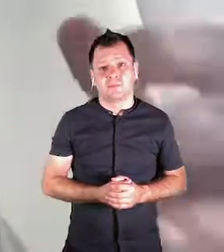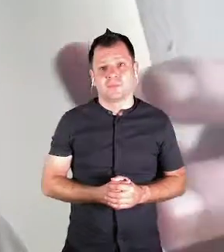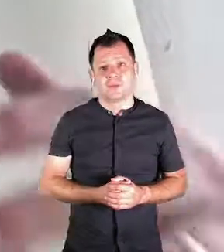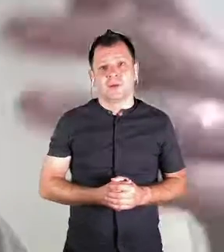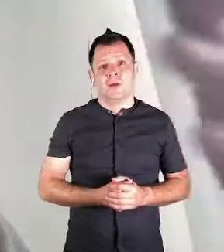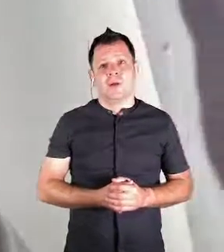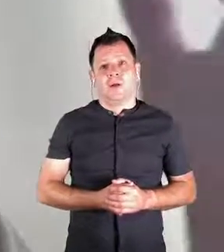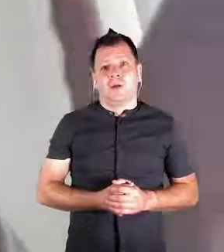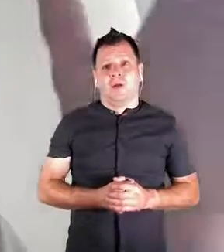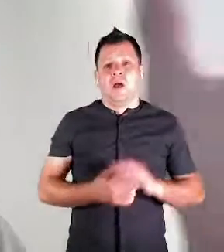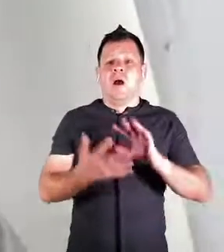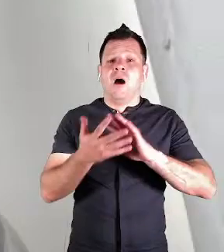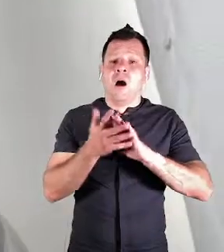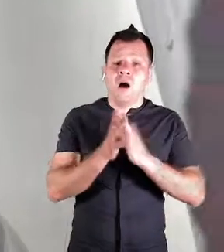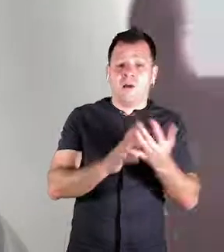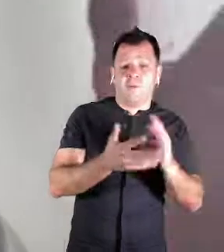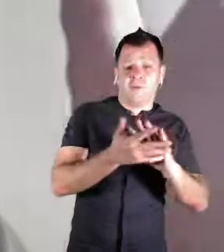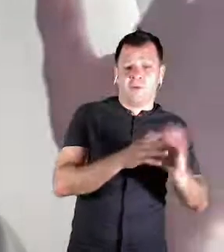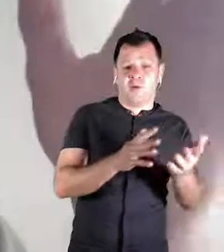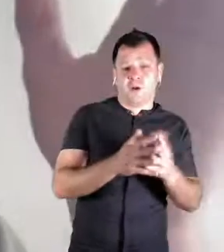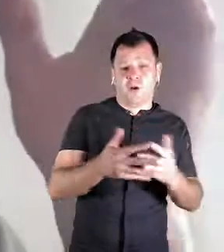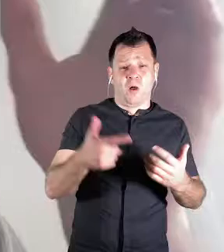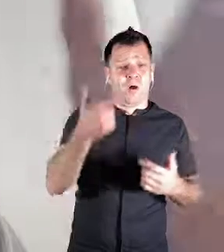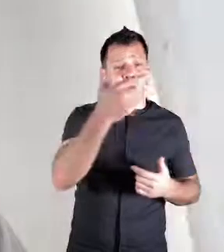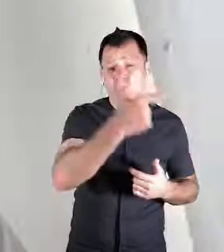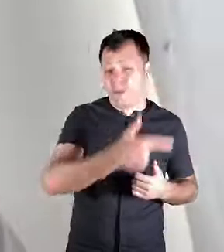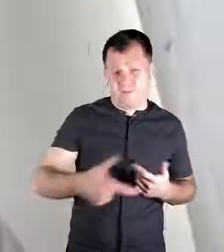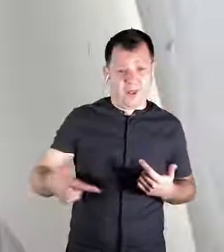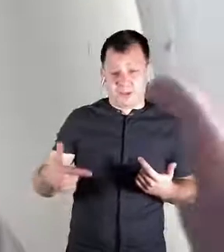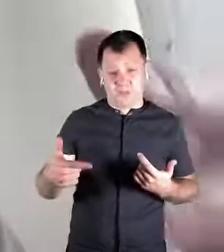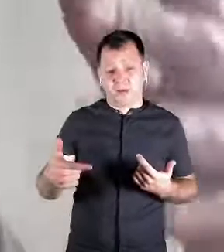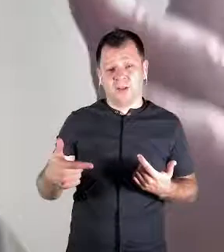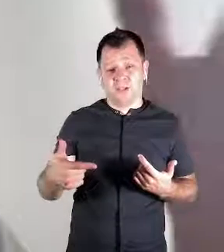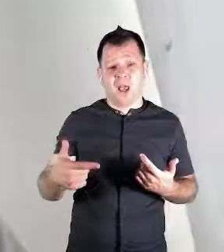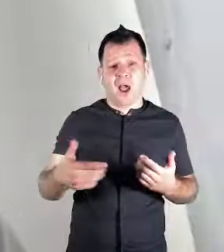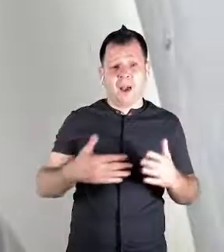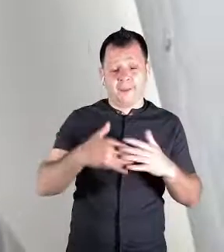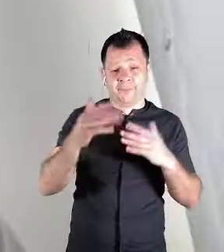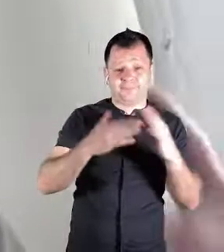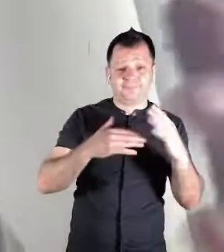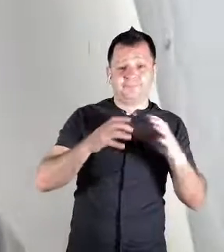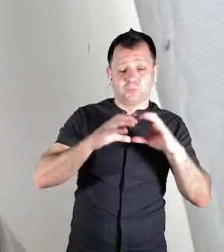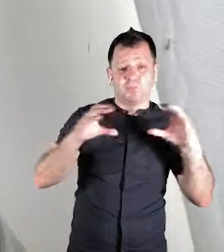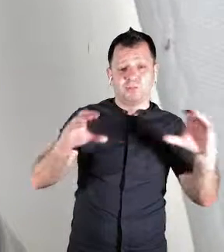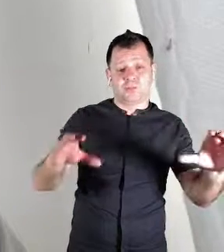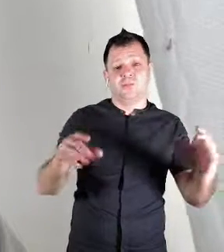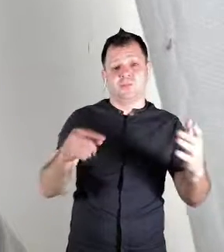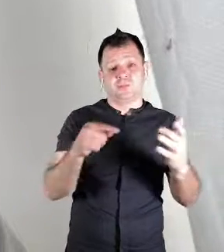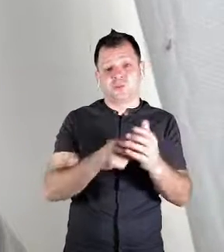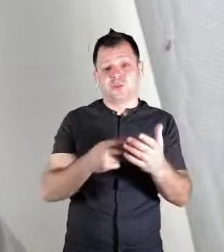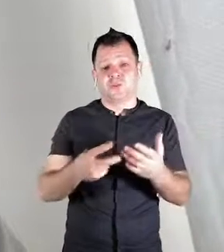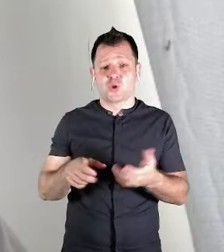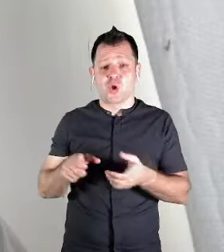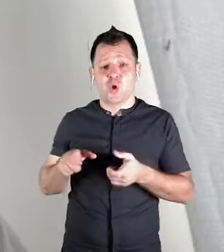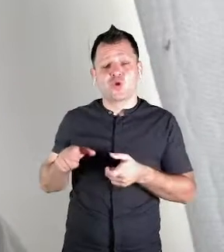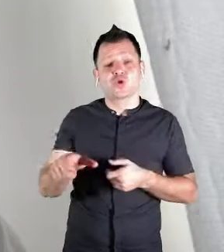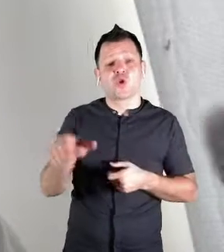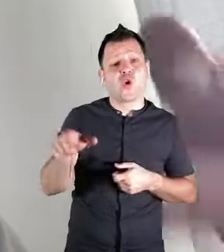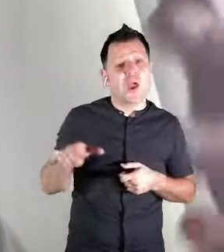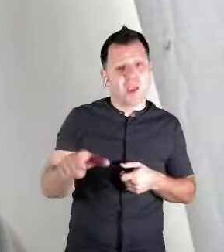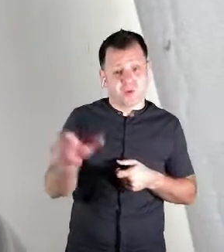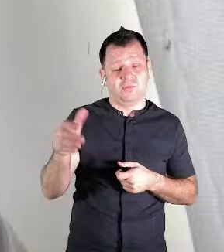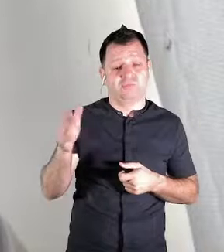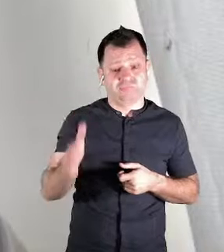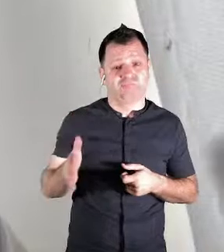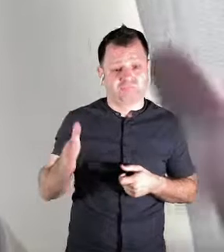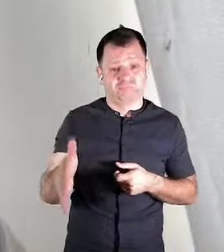the countries, and they are very, in many cases, interesting buildings,